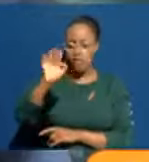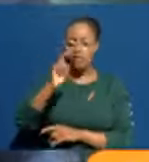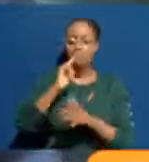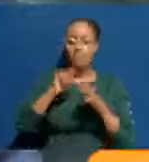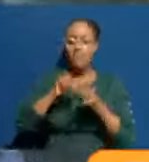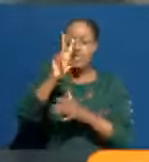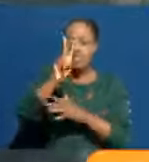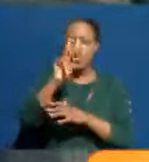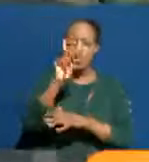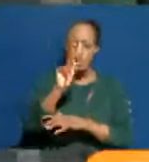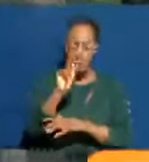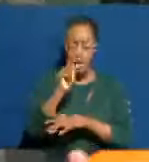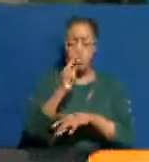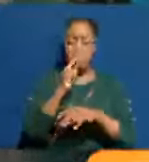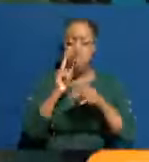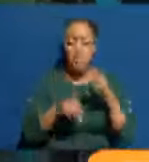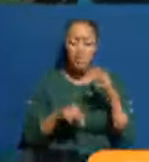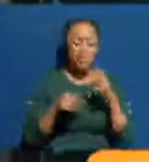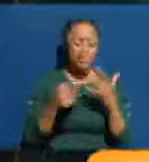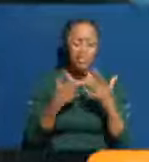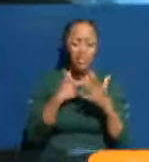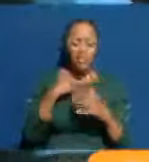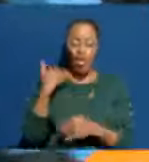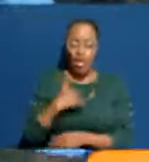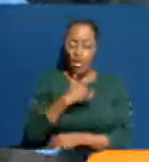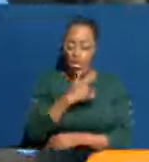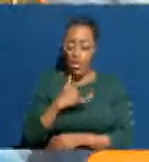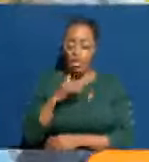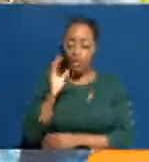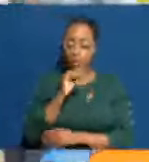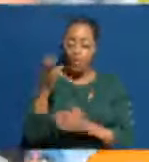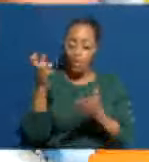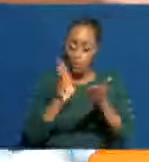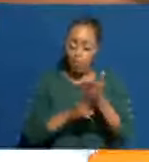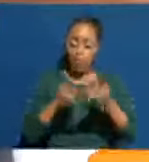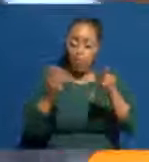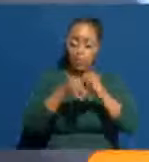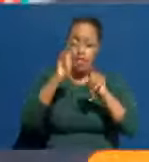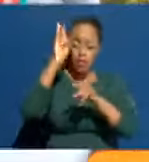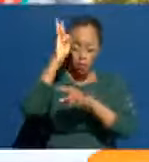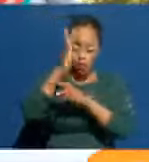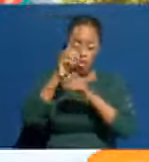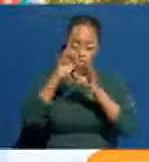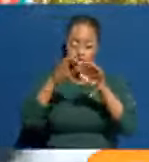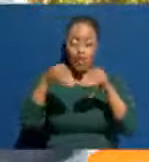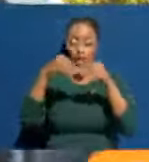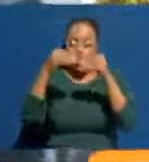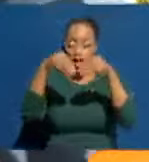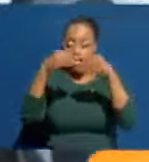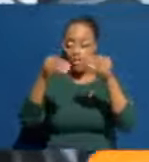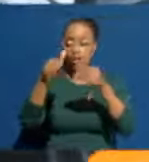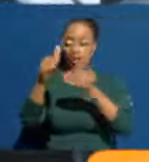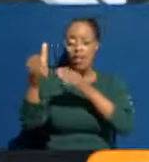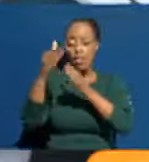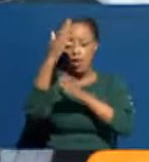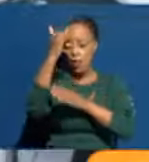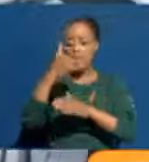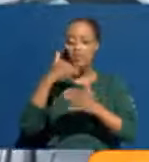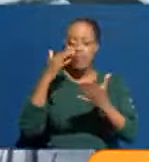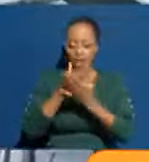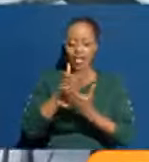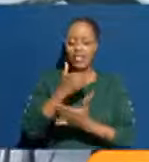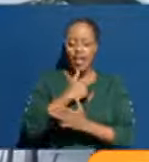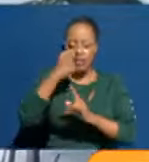his second term said he does not regret his actions and would repeat the same given another opportunity, adding that he reserves a right